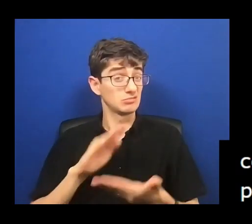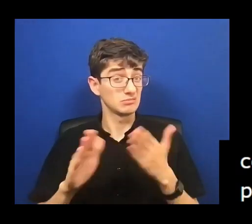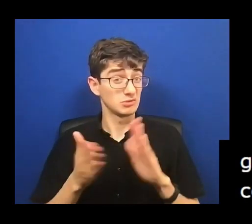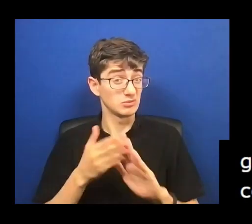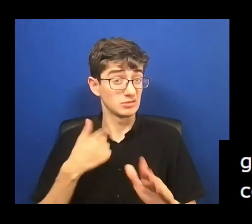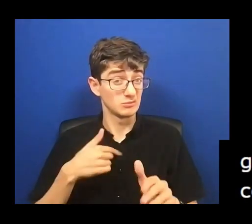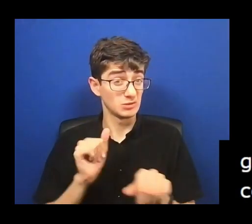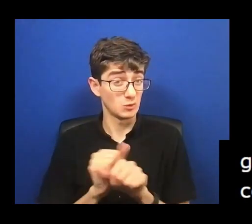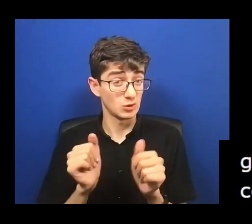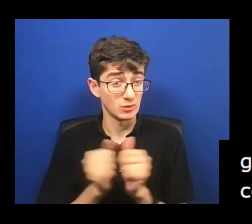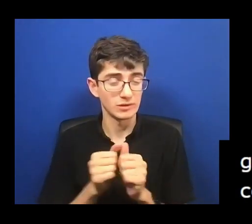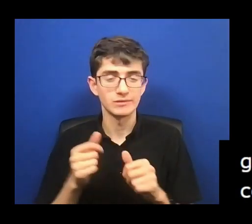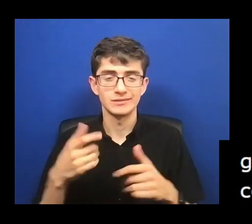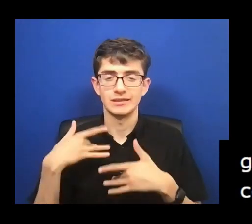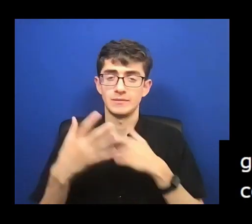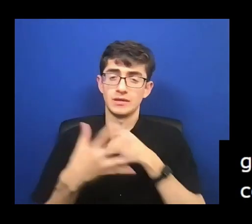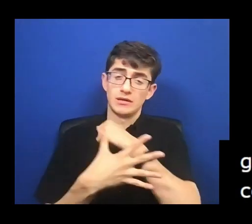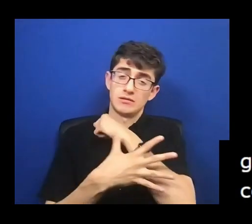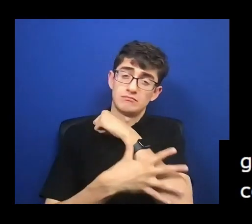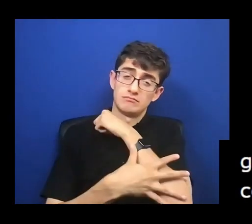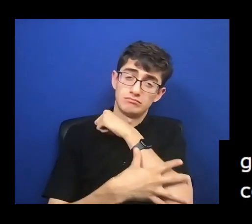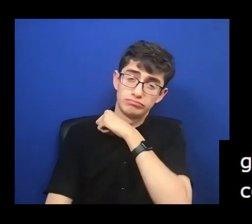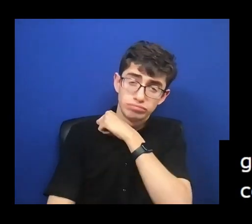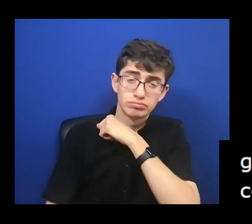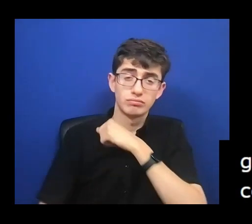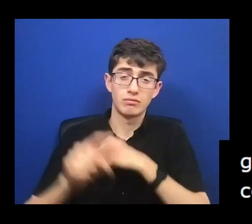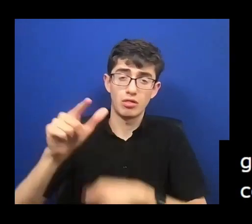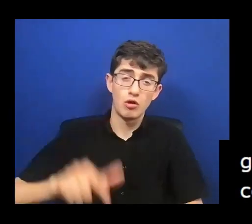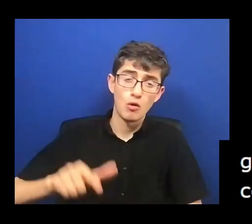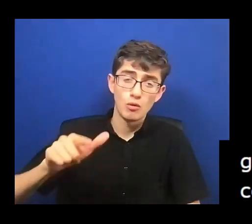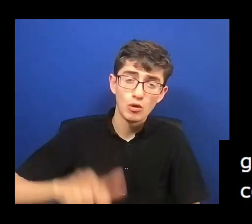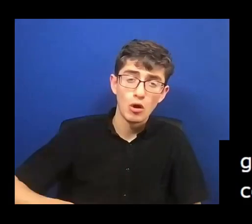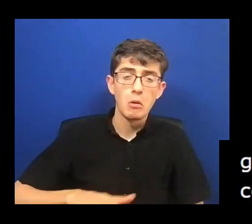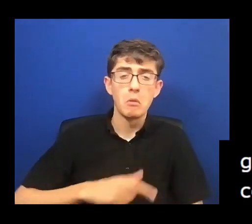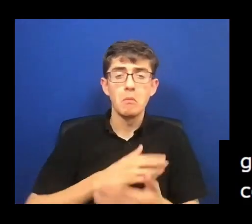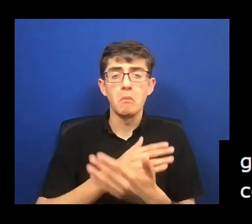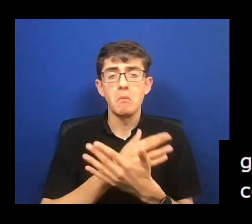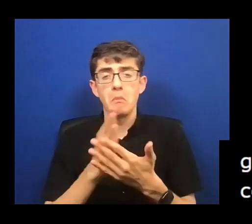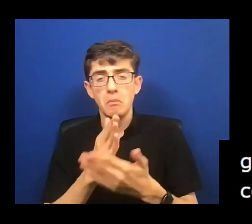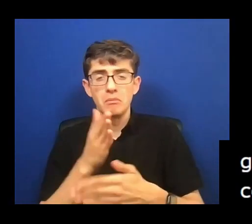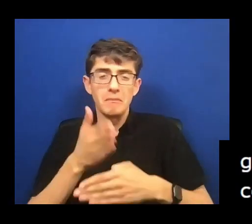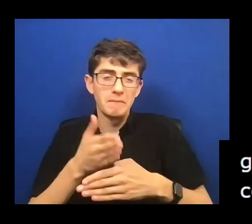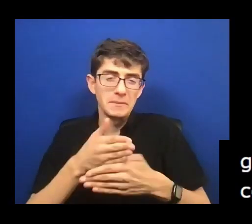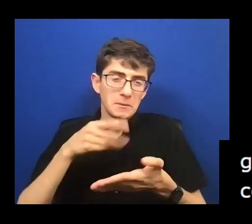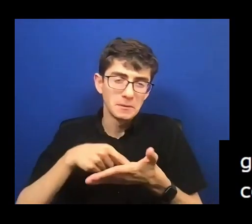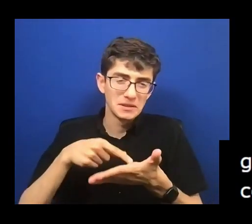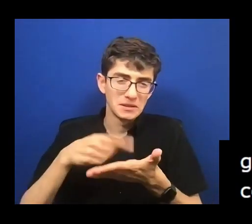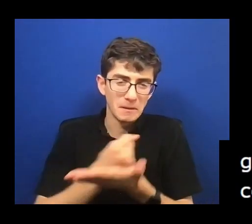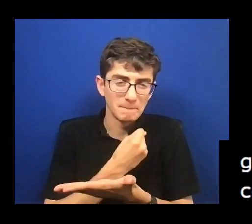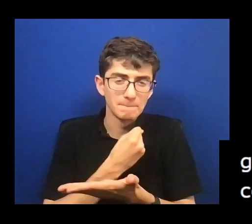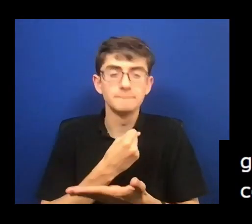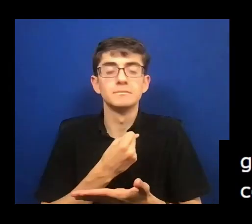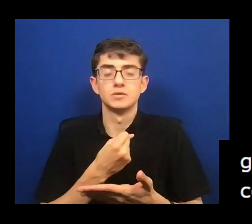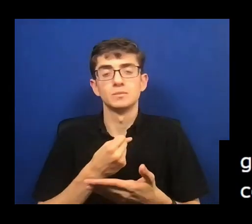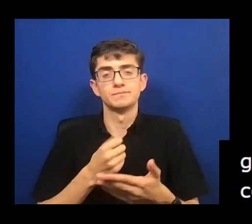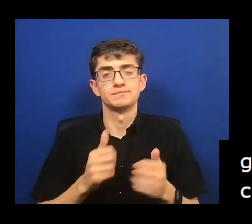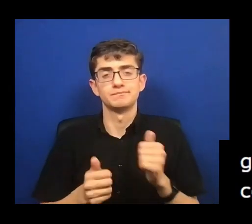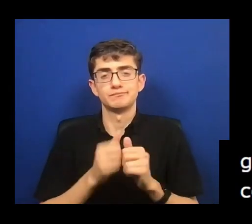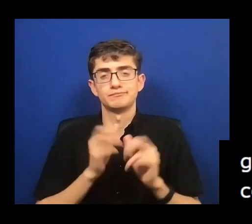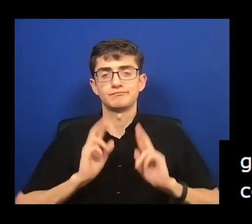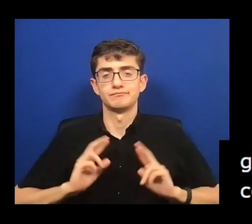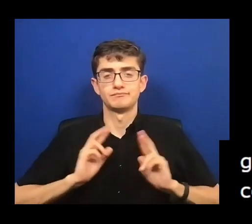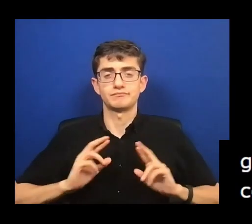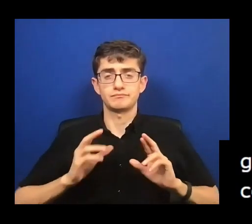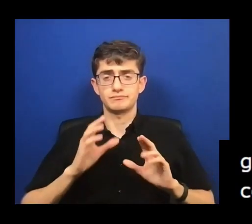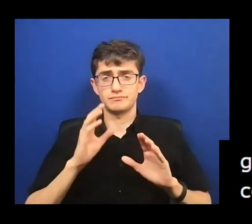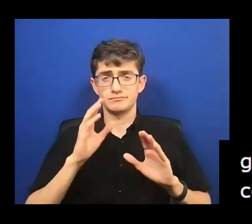from low to middle income communities, and the spectrum of things that residents are worried about home broadband can